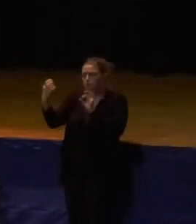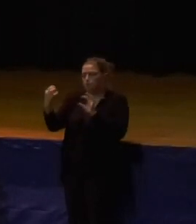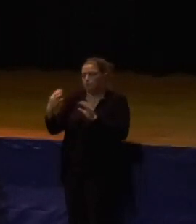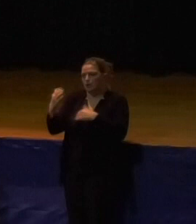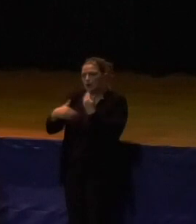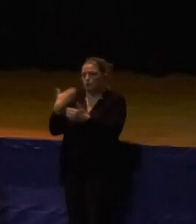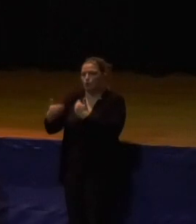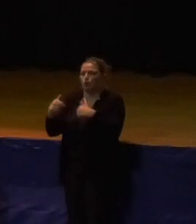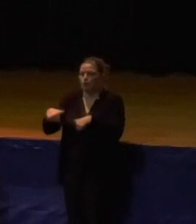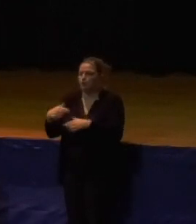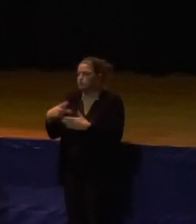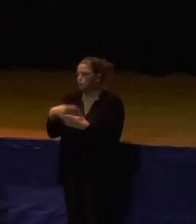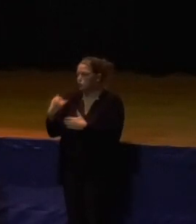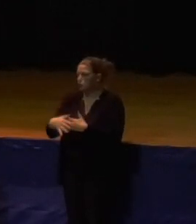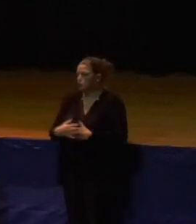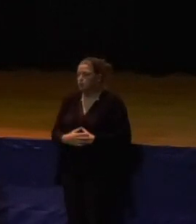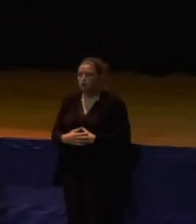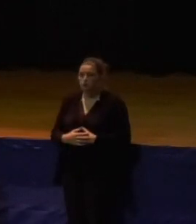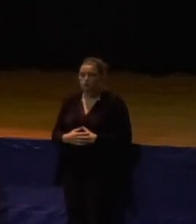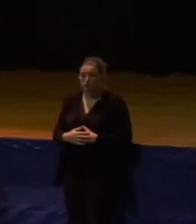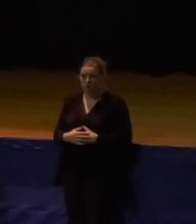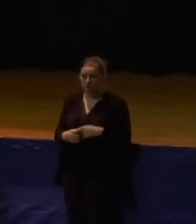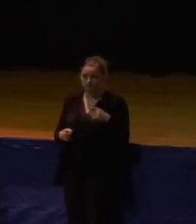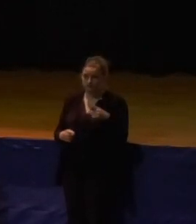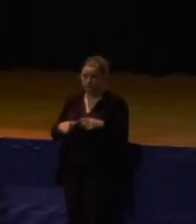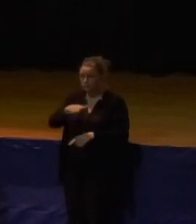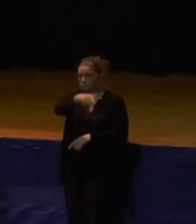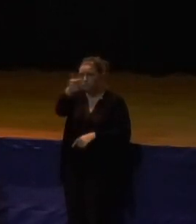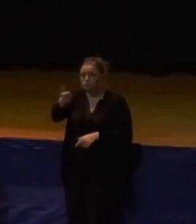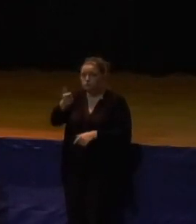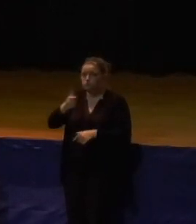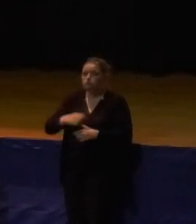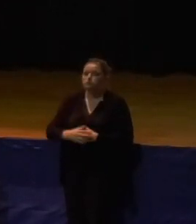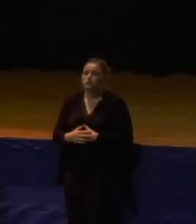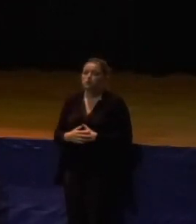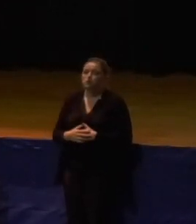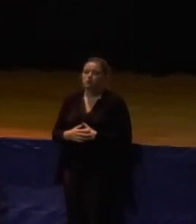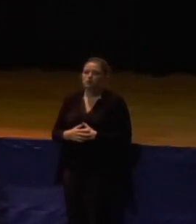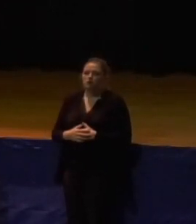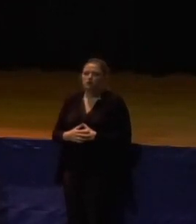this project. Gert.